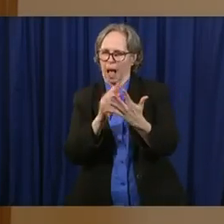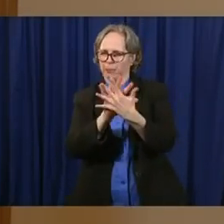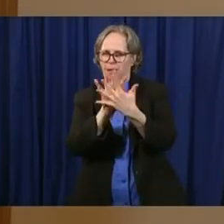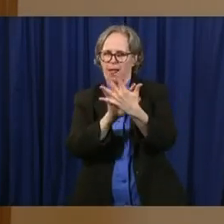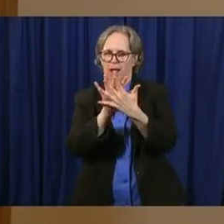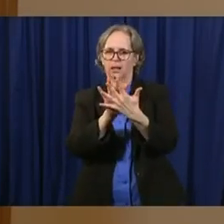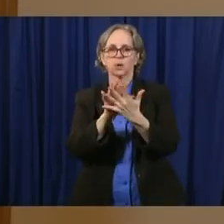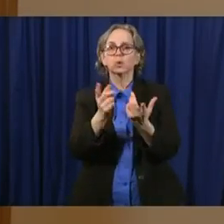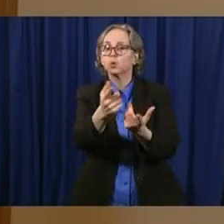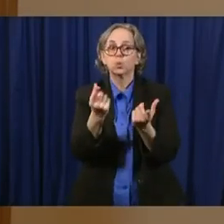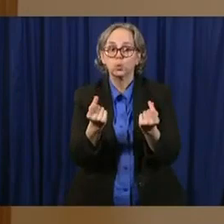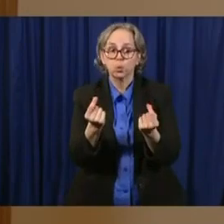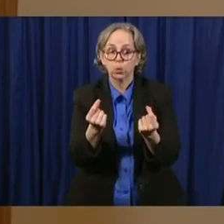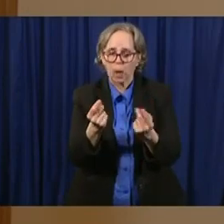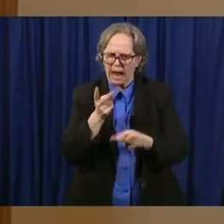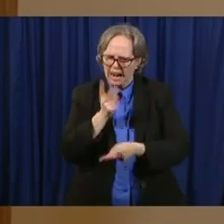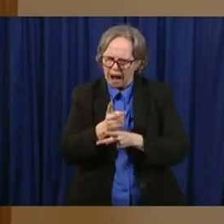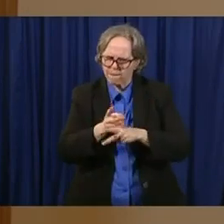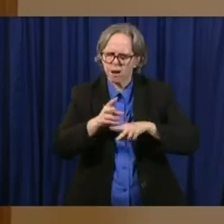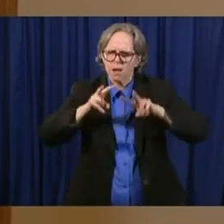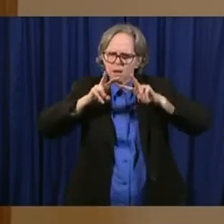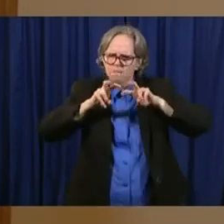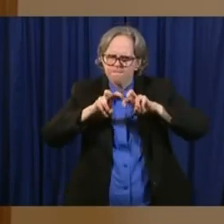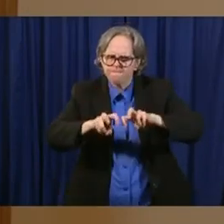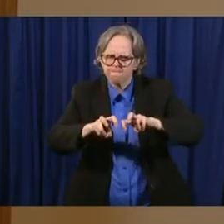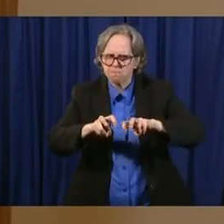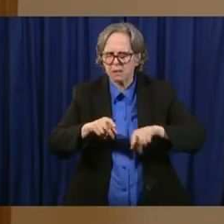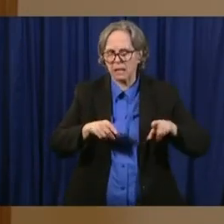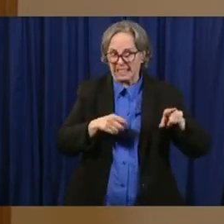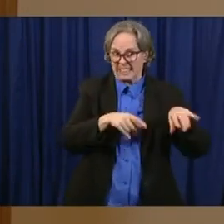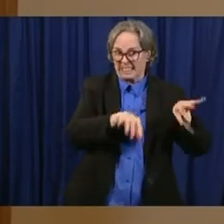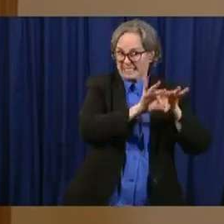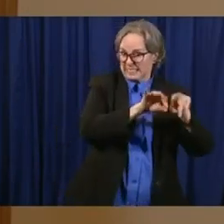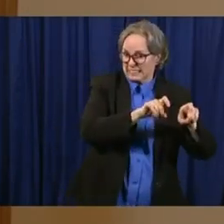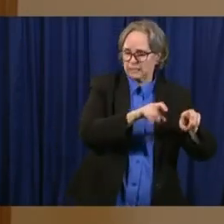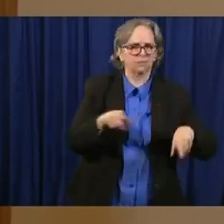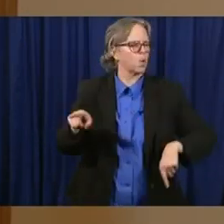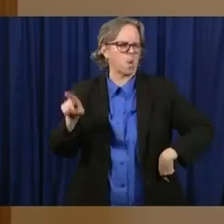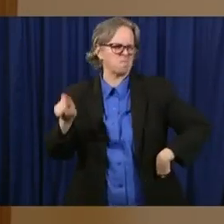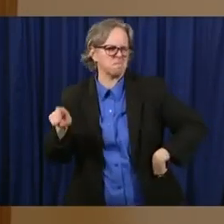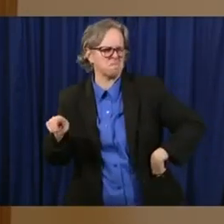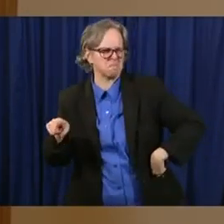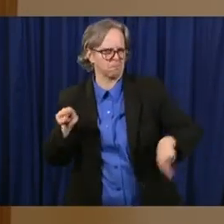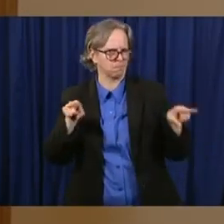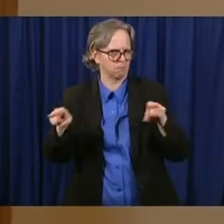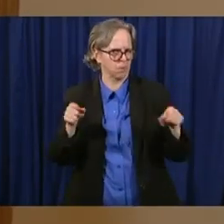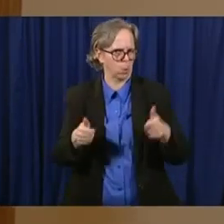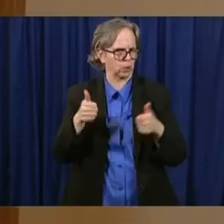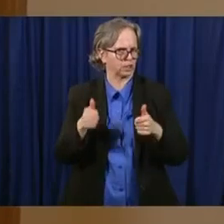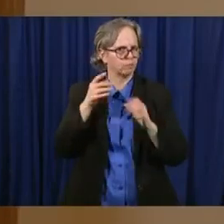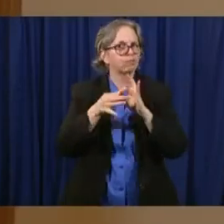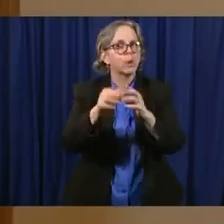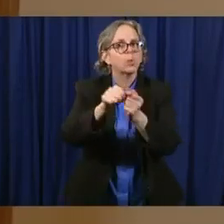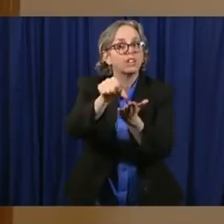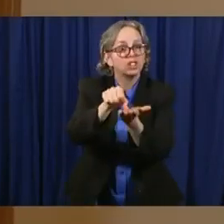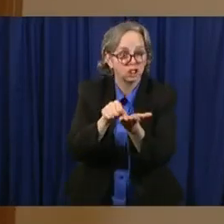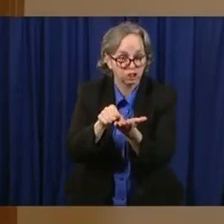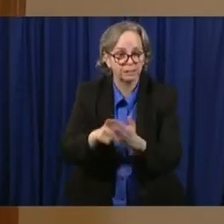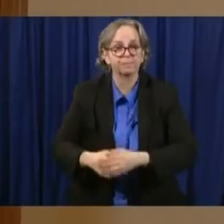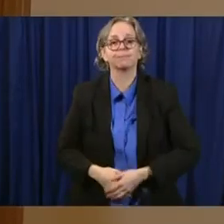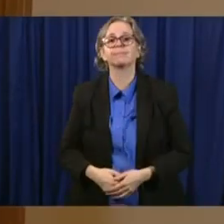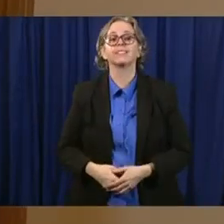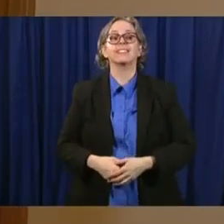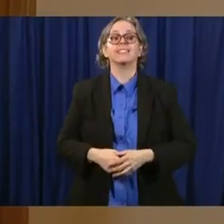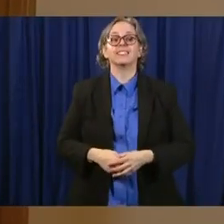again, everyone, at essential and non-essential surgeries. Next, I'd like to show you a video. This